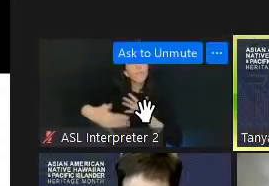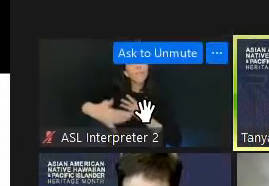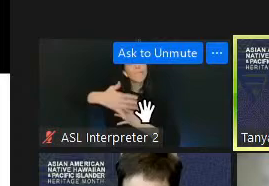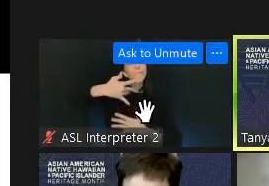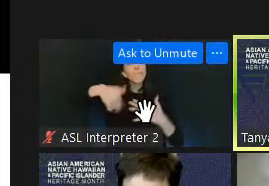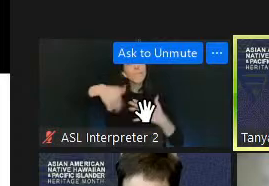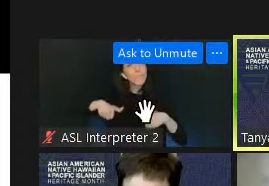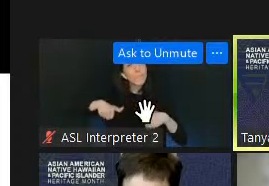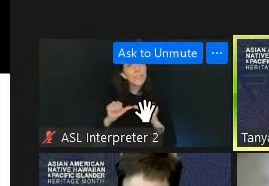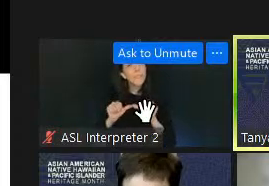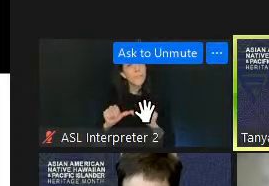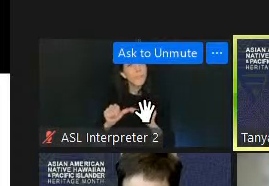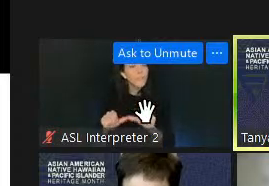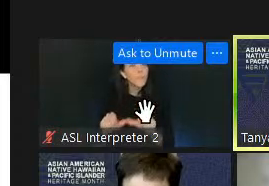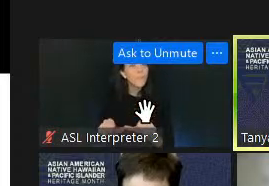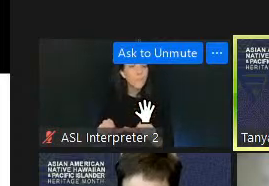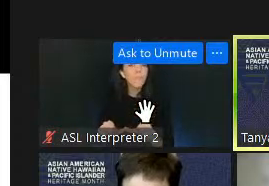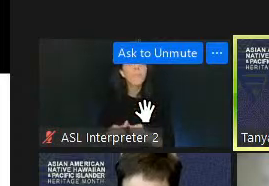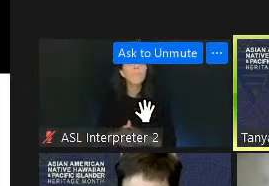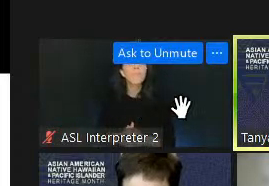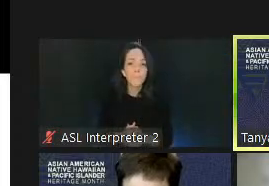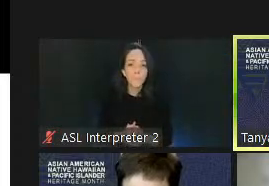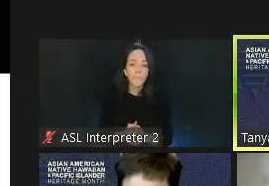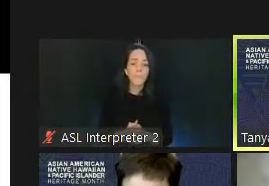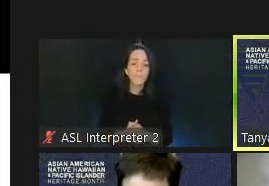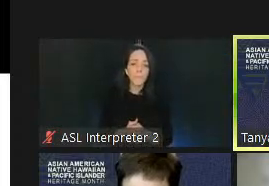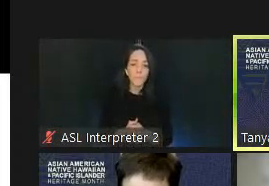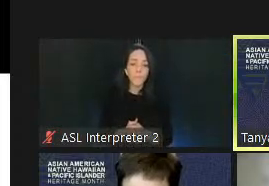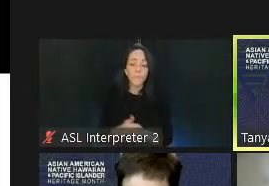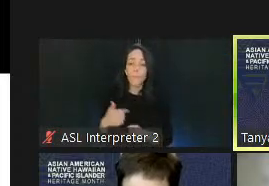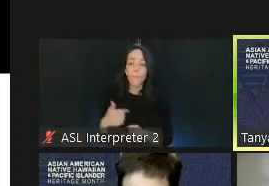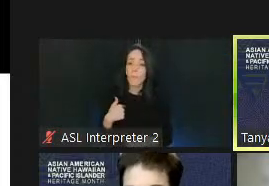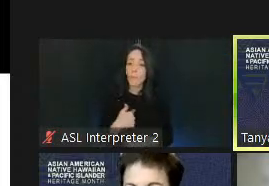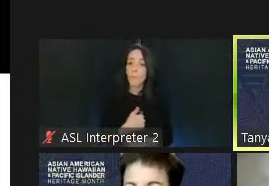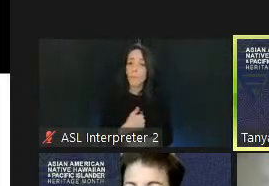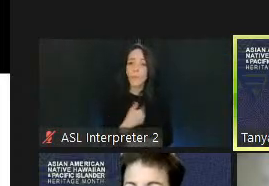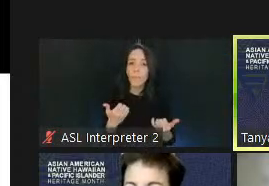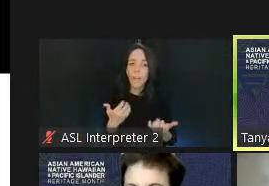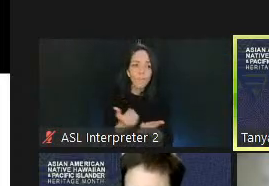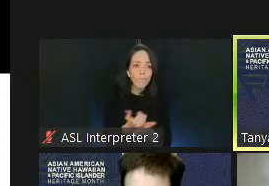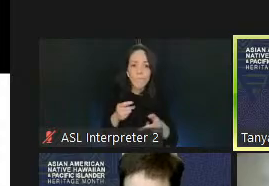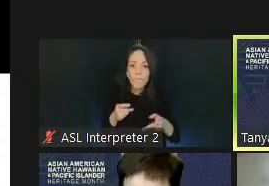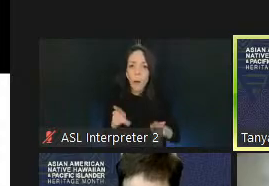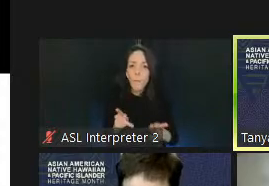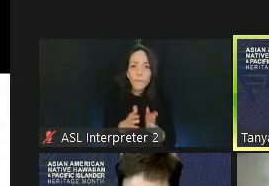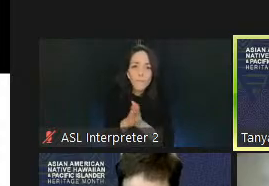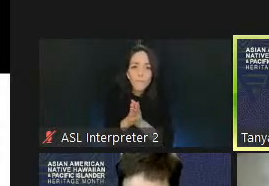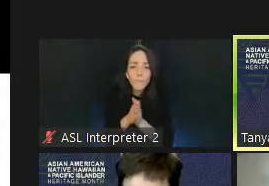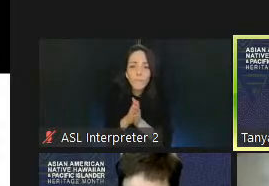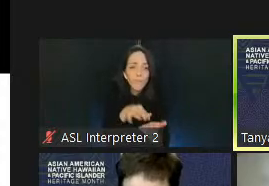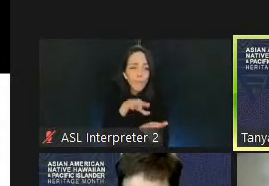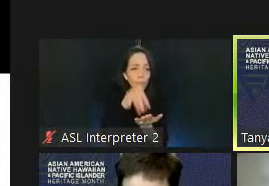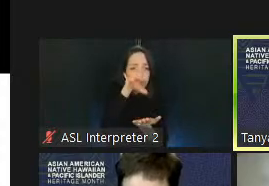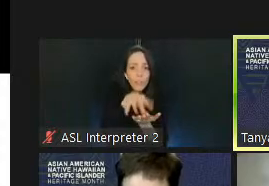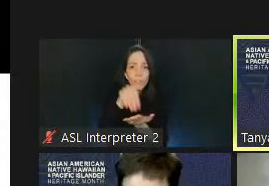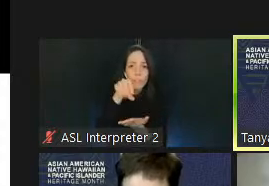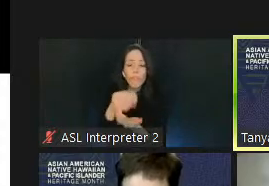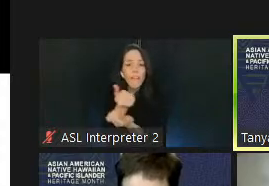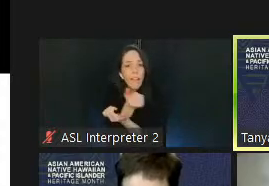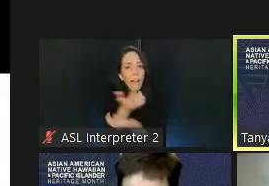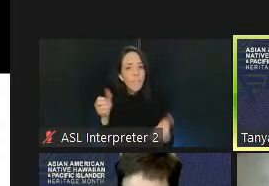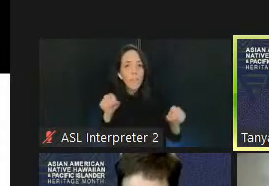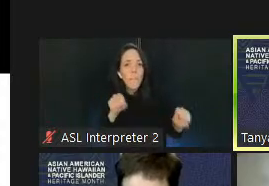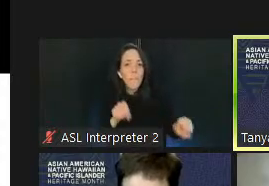community. As an organization, we have an opportunity now to learn everything we can from